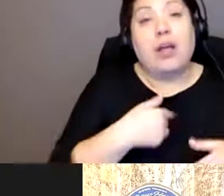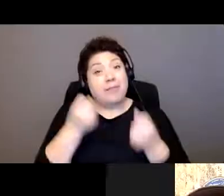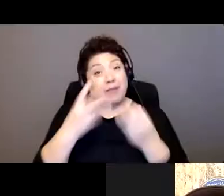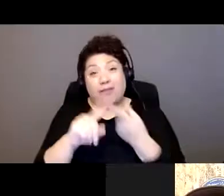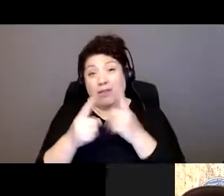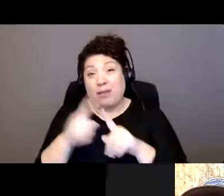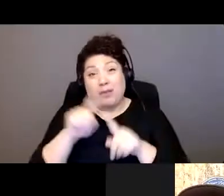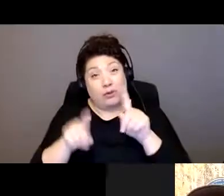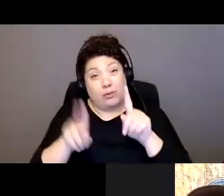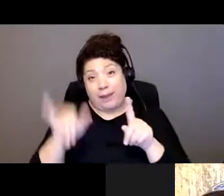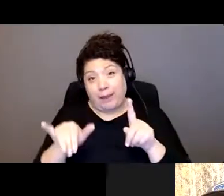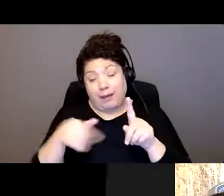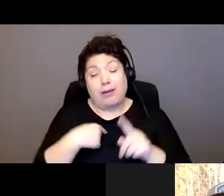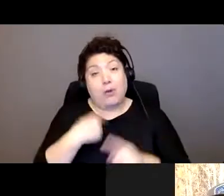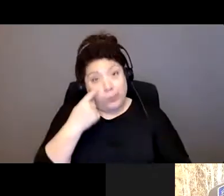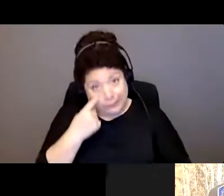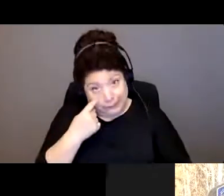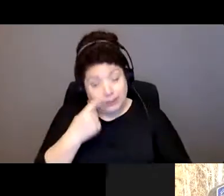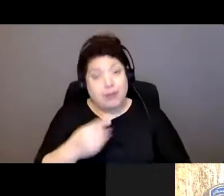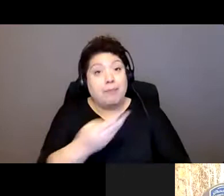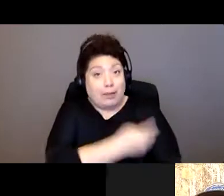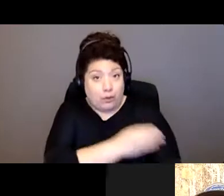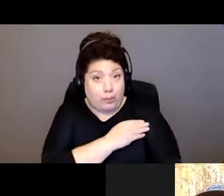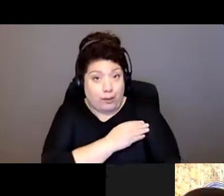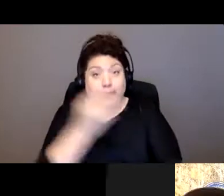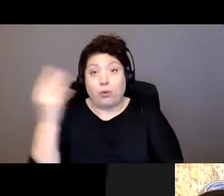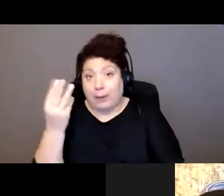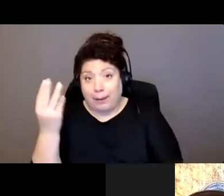family in like Manitoba, Winnipeg area,